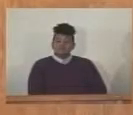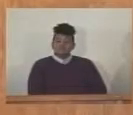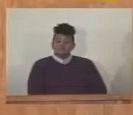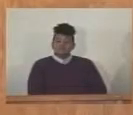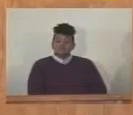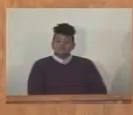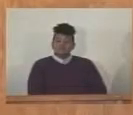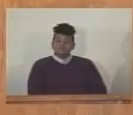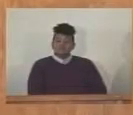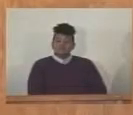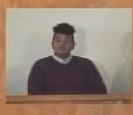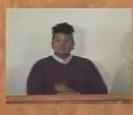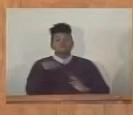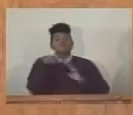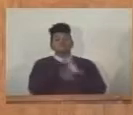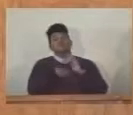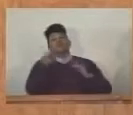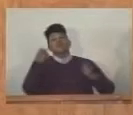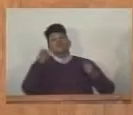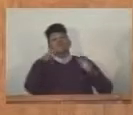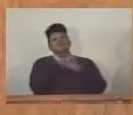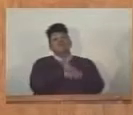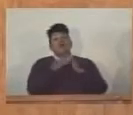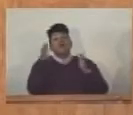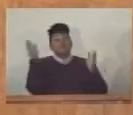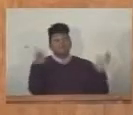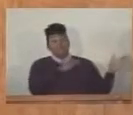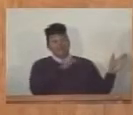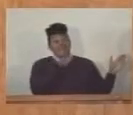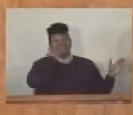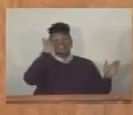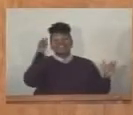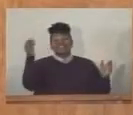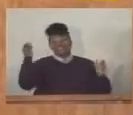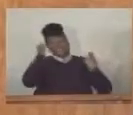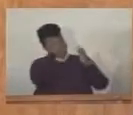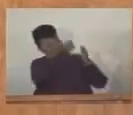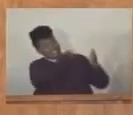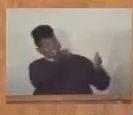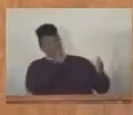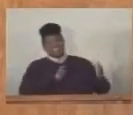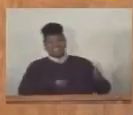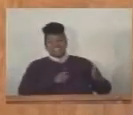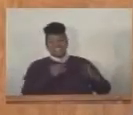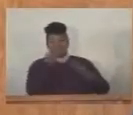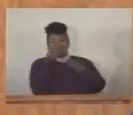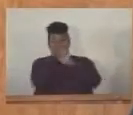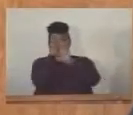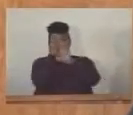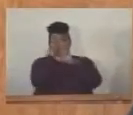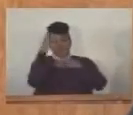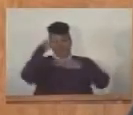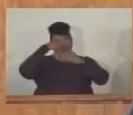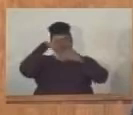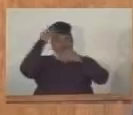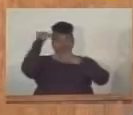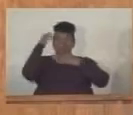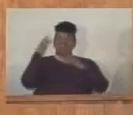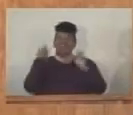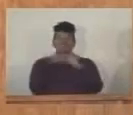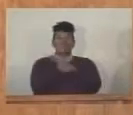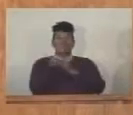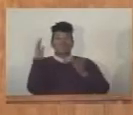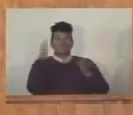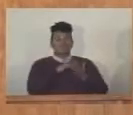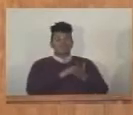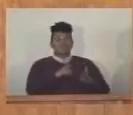of taxi windows and thinking somehow that will reduce the murder. It never did. A comprehensive crime plan is not passing